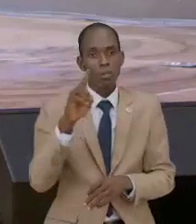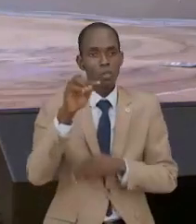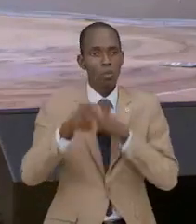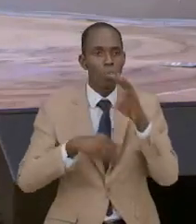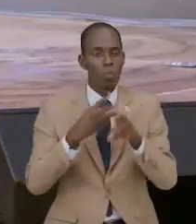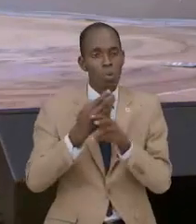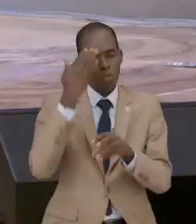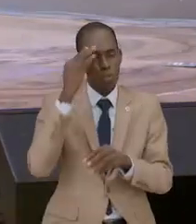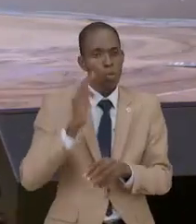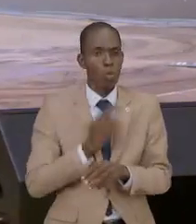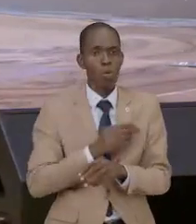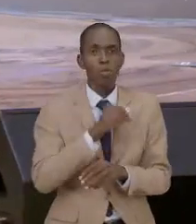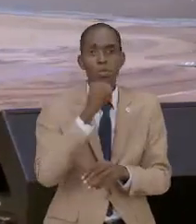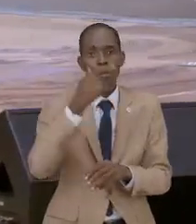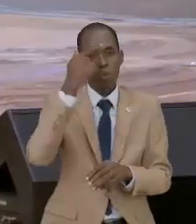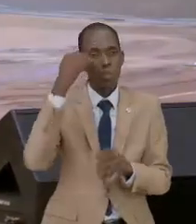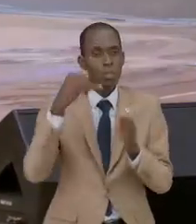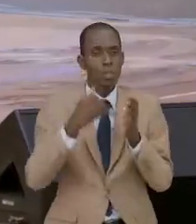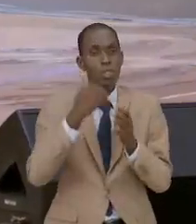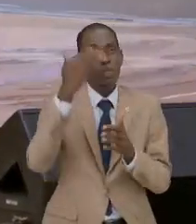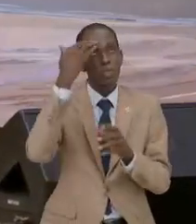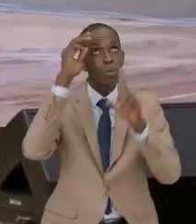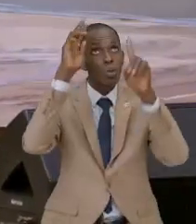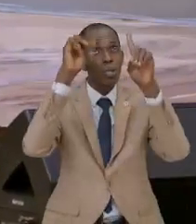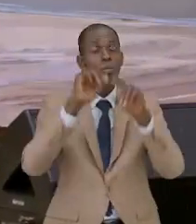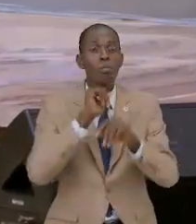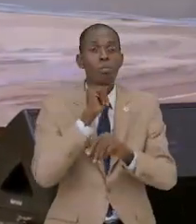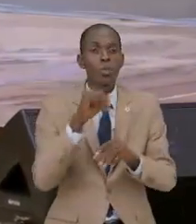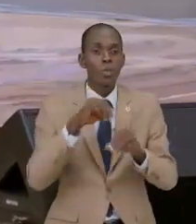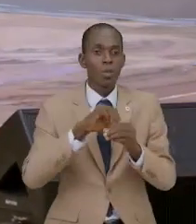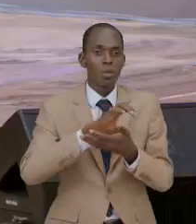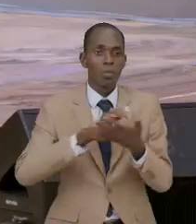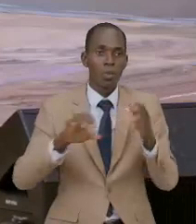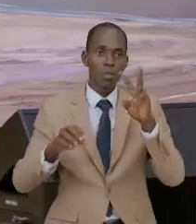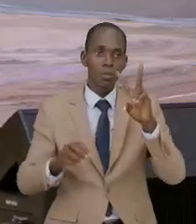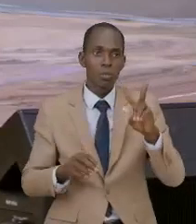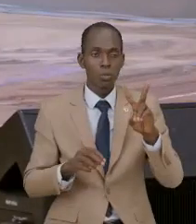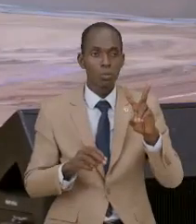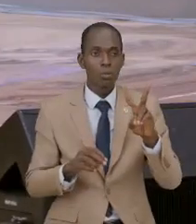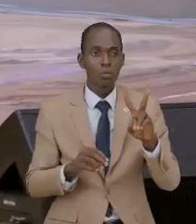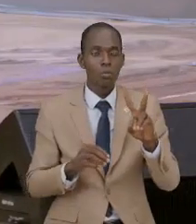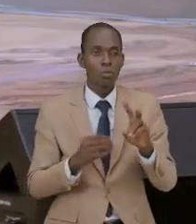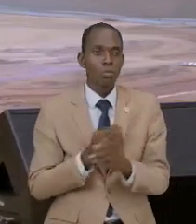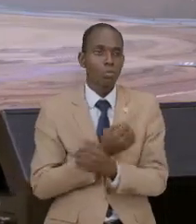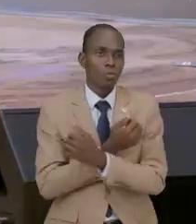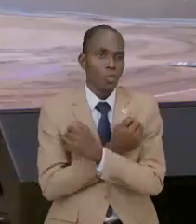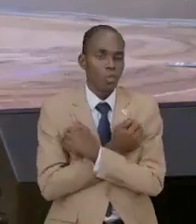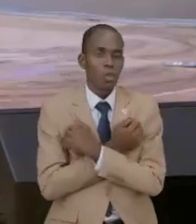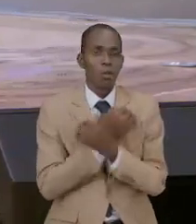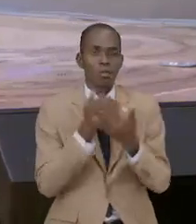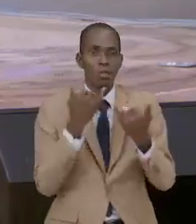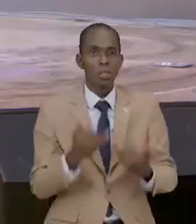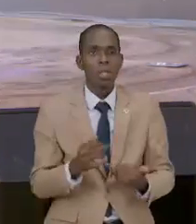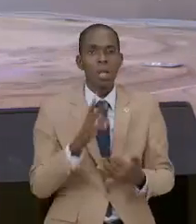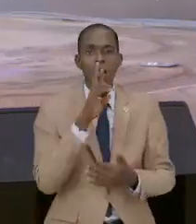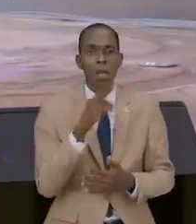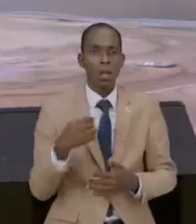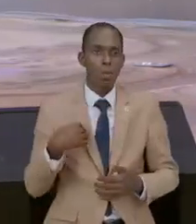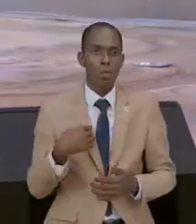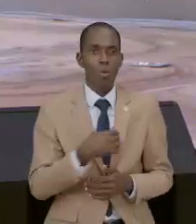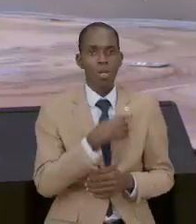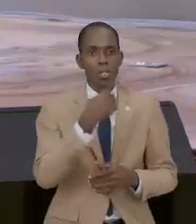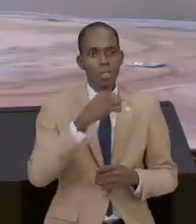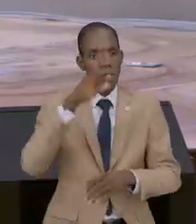not, because it knew him not. Look at verse 2. It says in verse 2, beloved, now are we